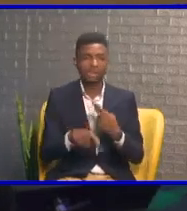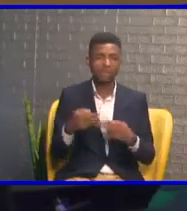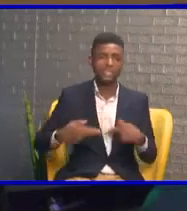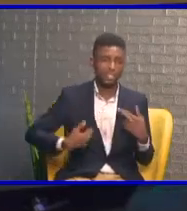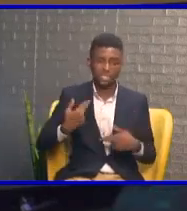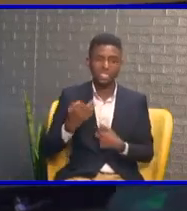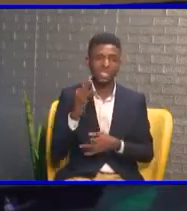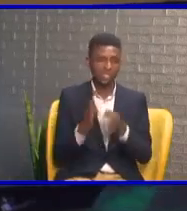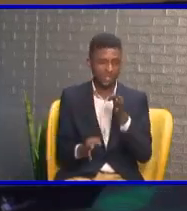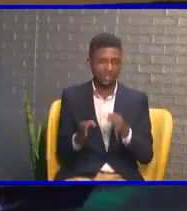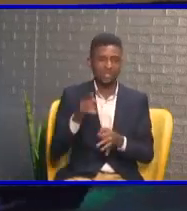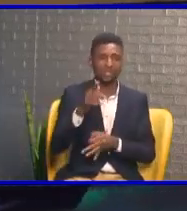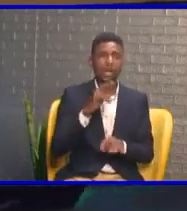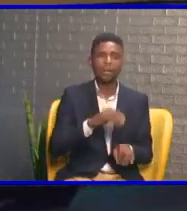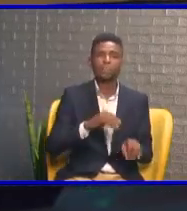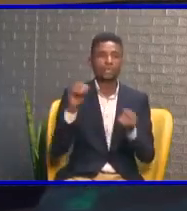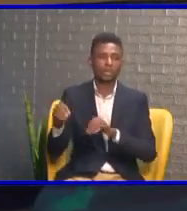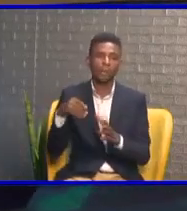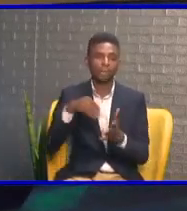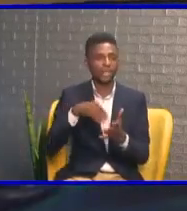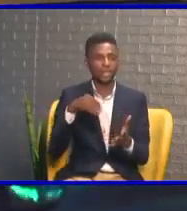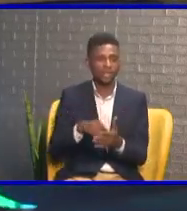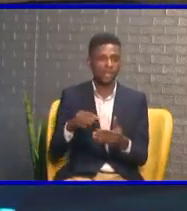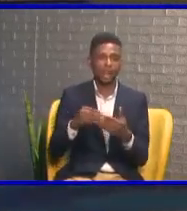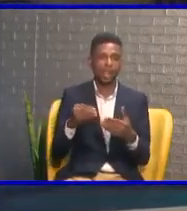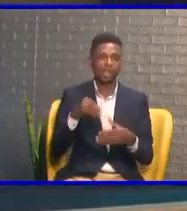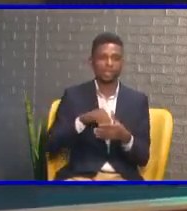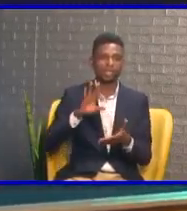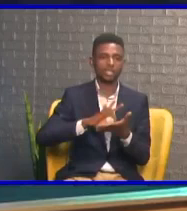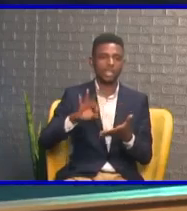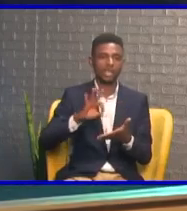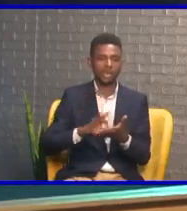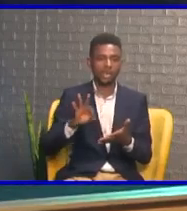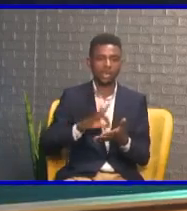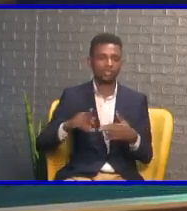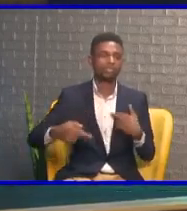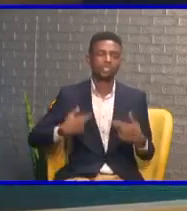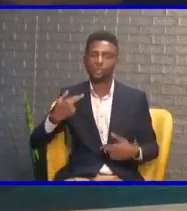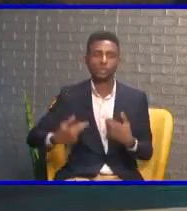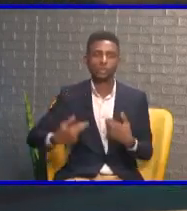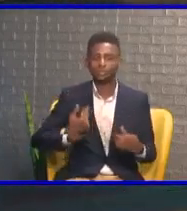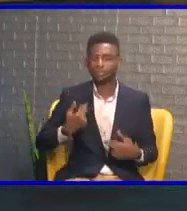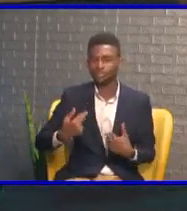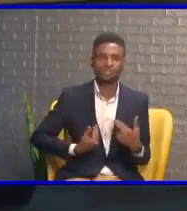rejoice if they put $1 billion in your hand. Come on. Come on. Come on.